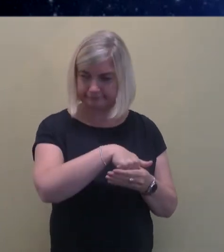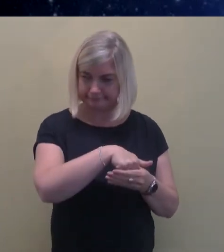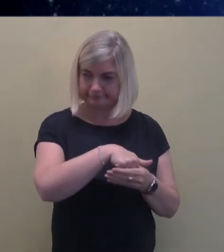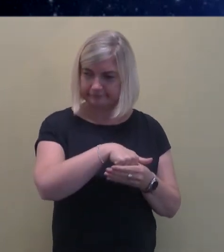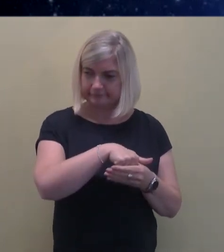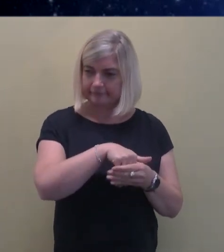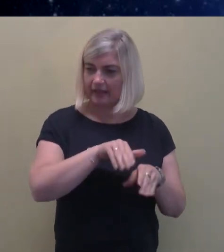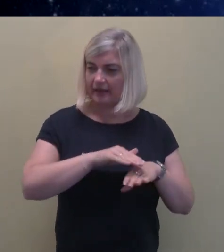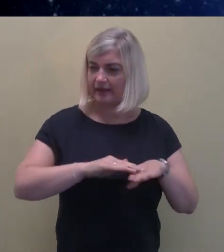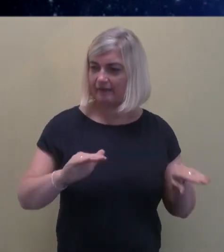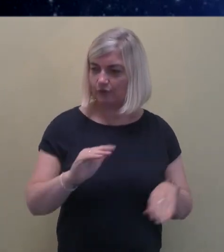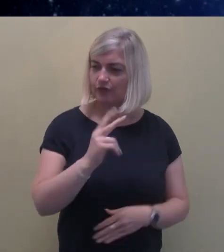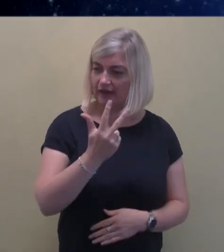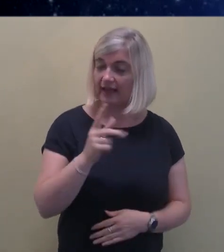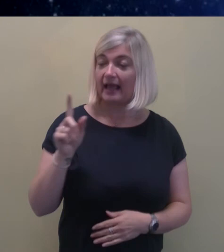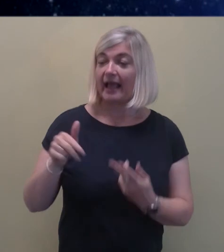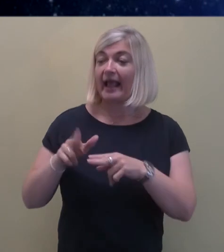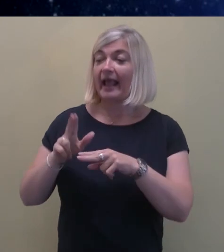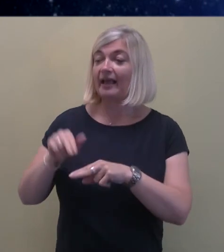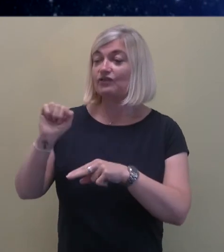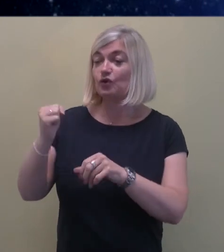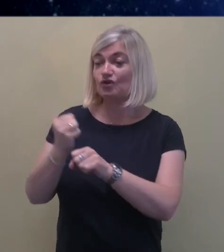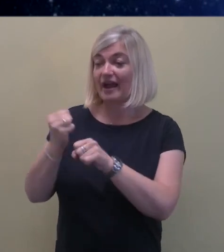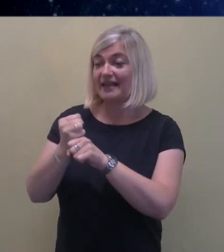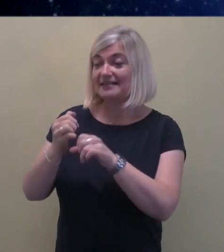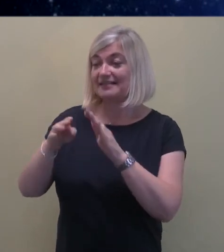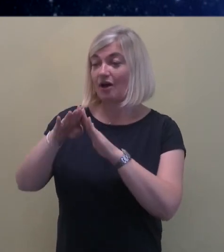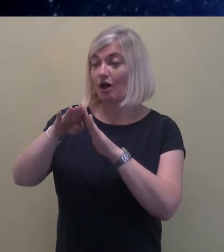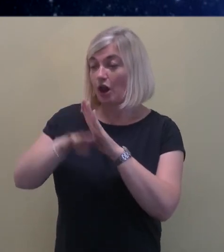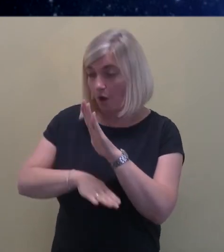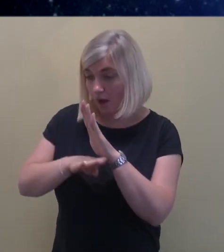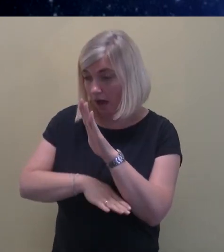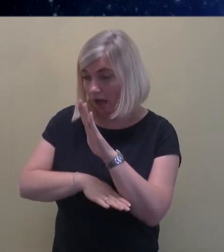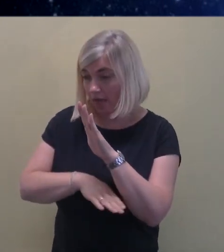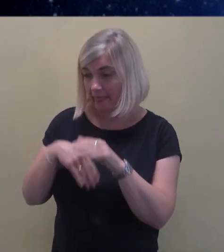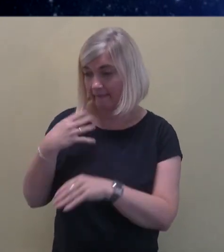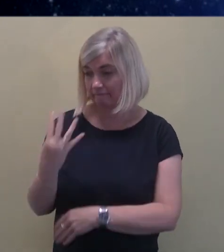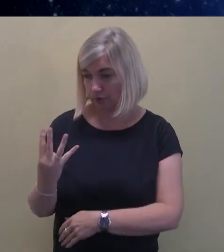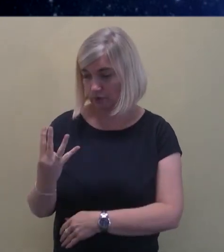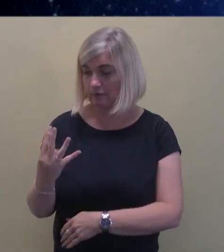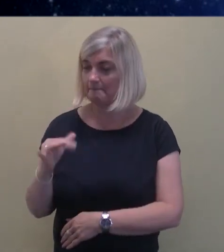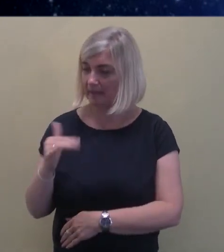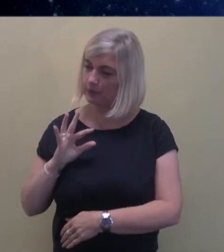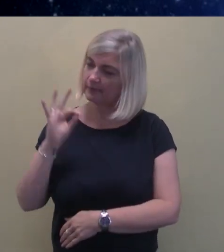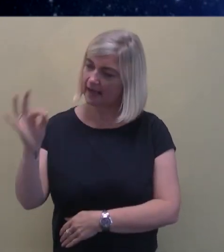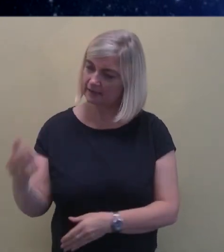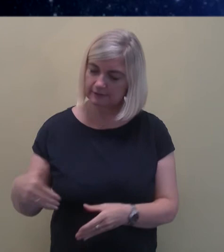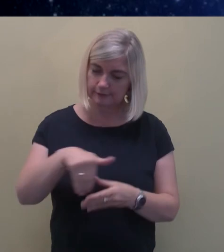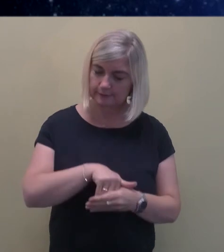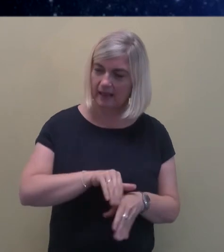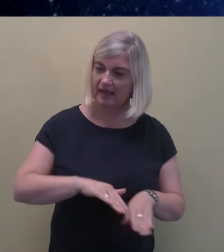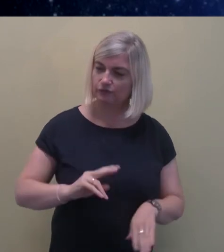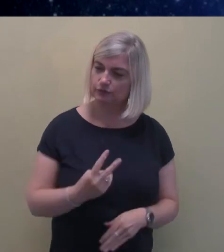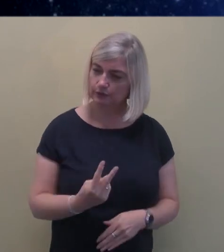if majority of your profile, including English and maths, are at grade 3 and below, you would be signing up to